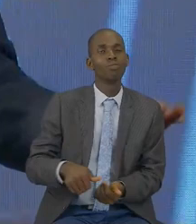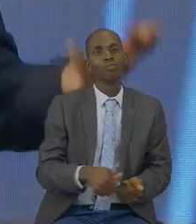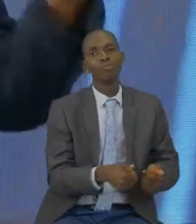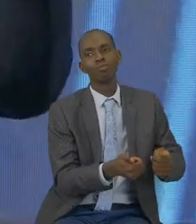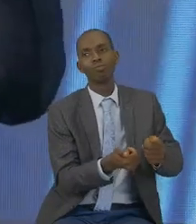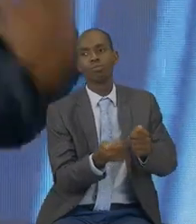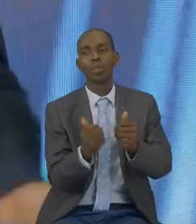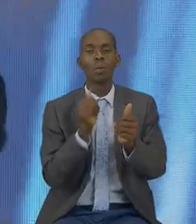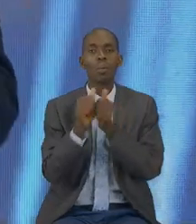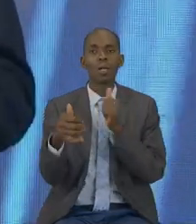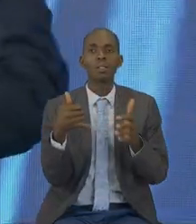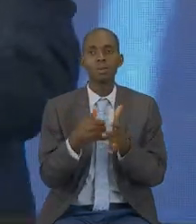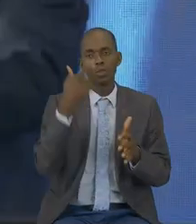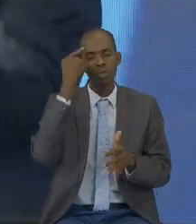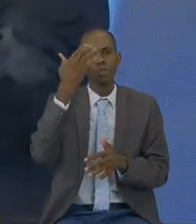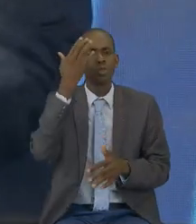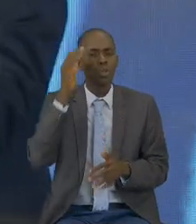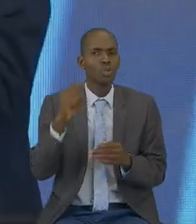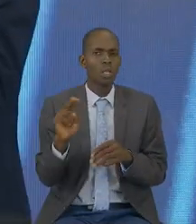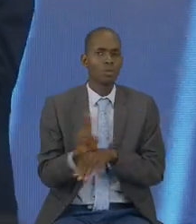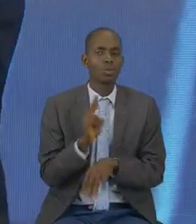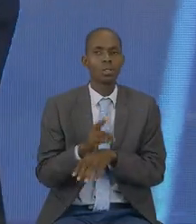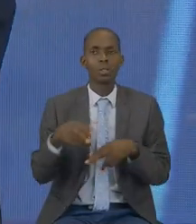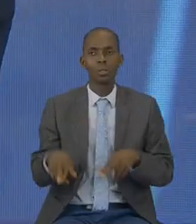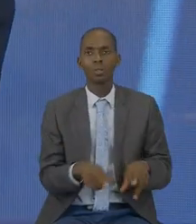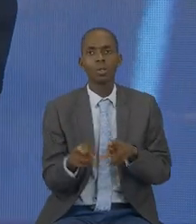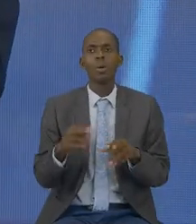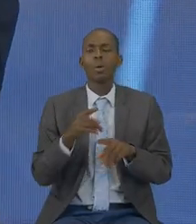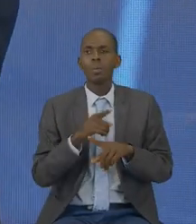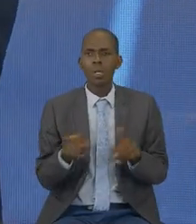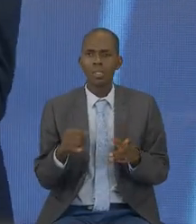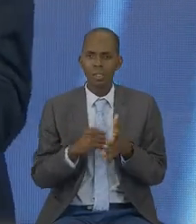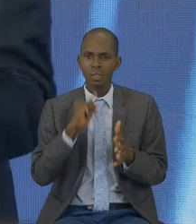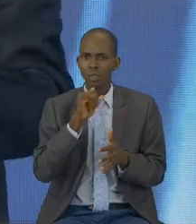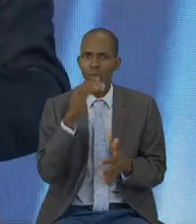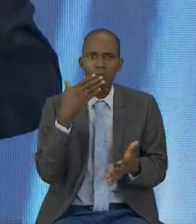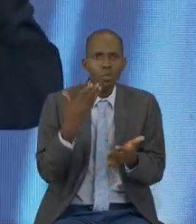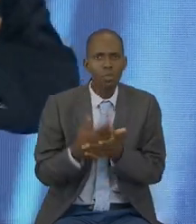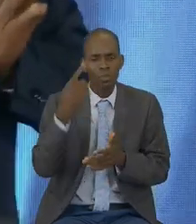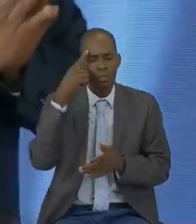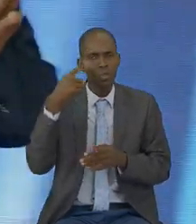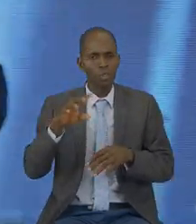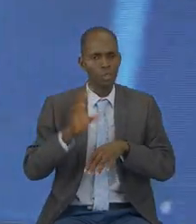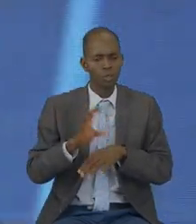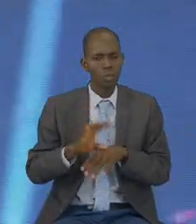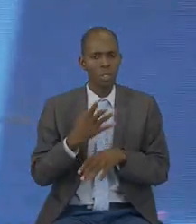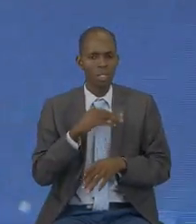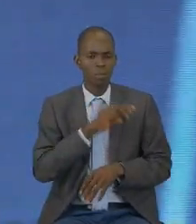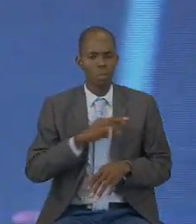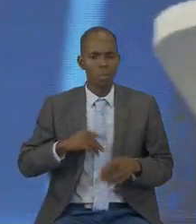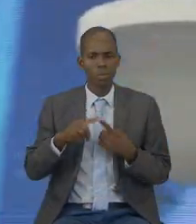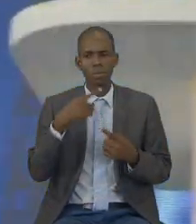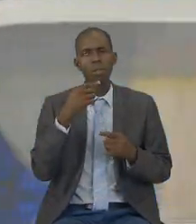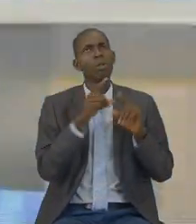Isn't it good for the church? Isn't it good for the ministers? Isn't it good good for the members to say, Lord, it's